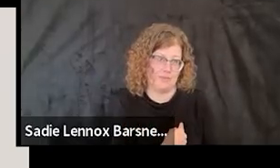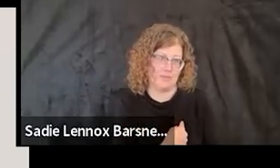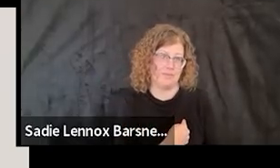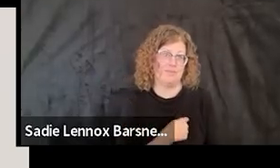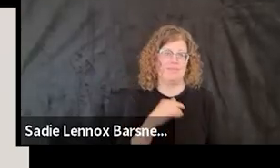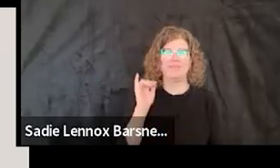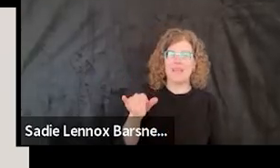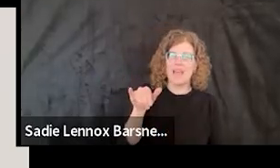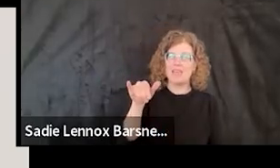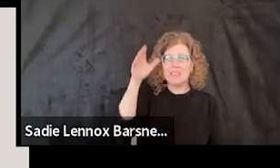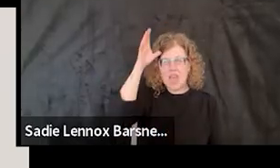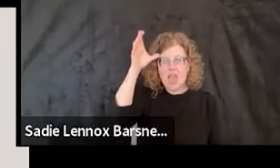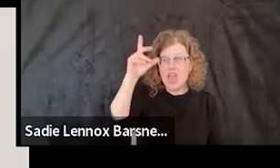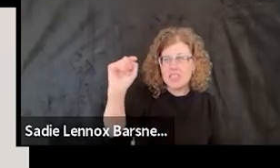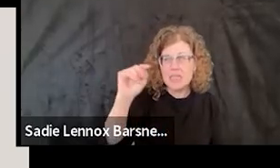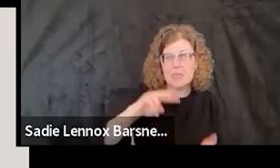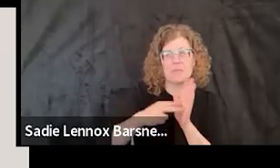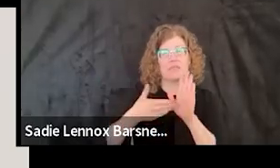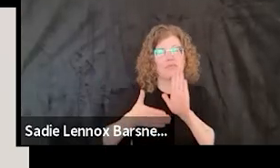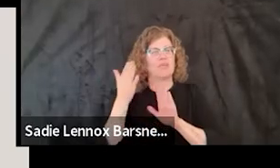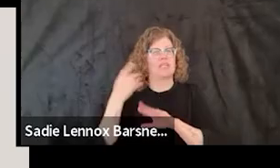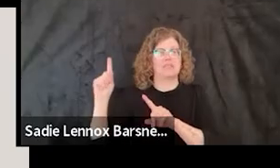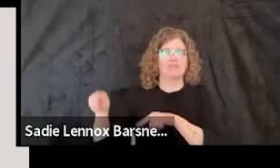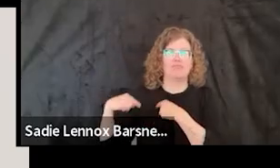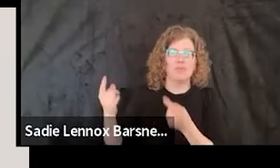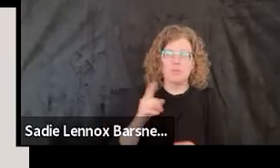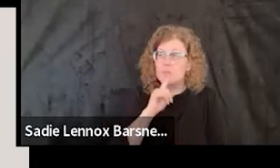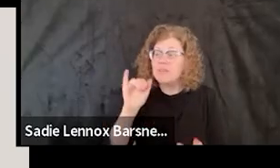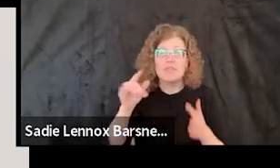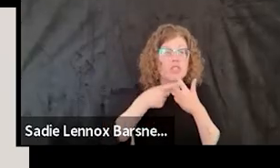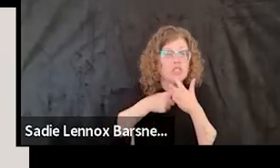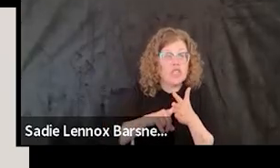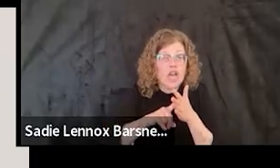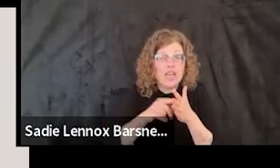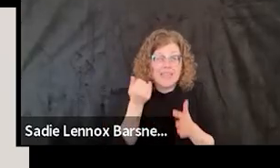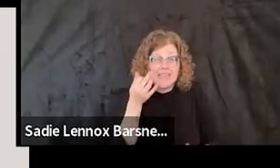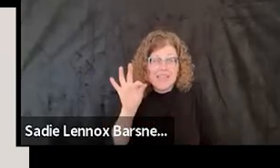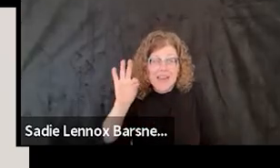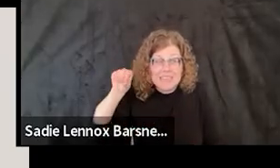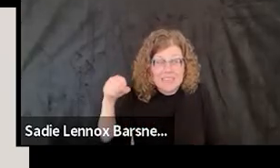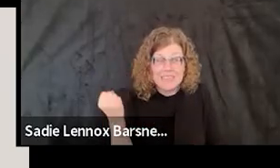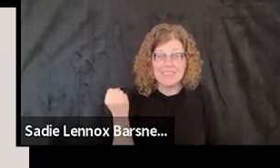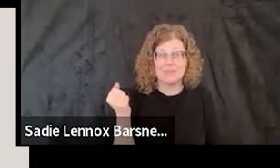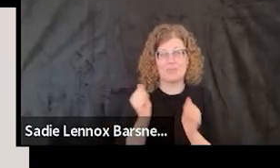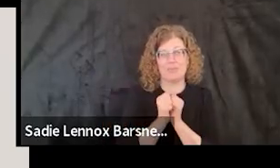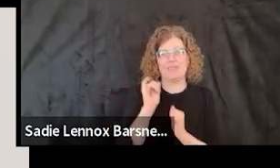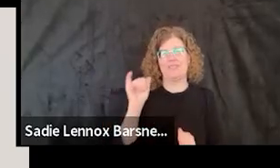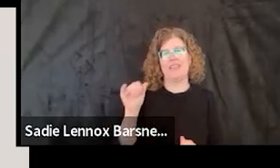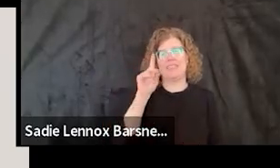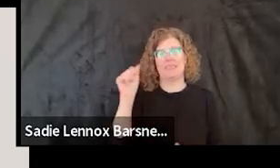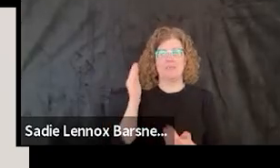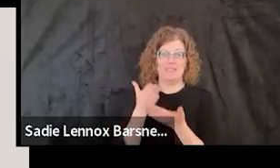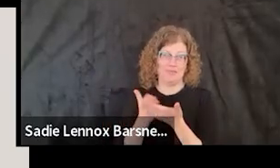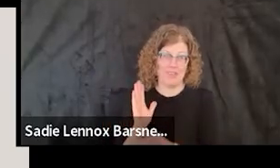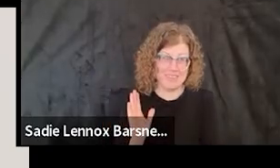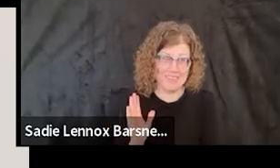now, but I believe really grew in the 1990s from disability rights activists. In this context, it's